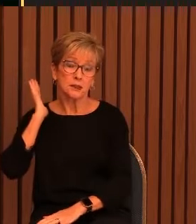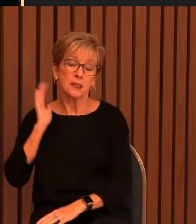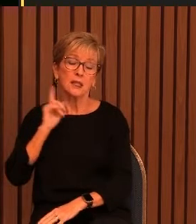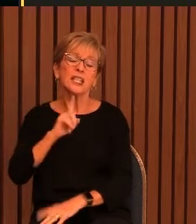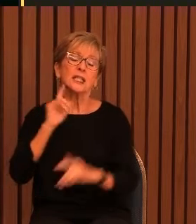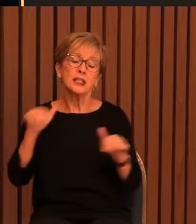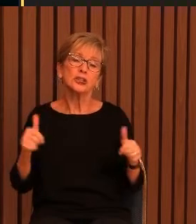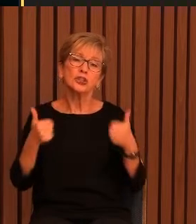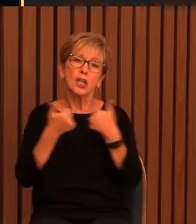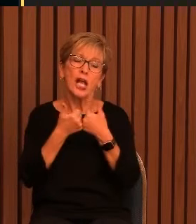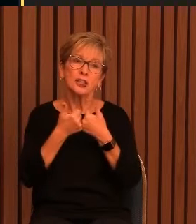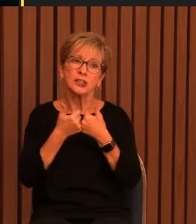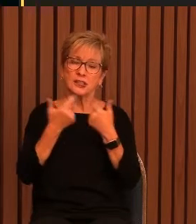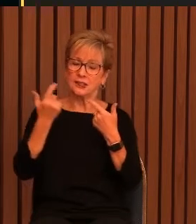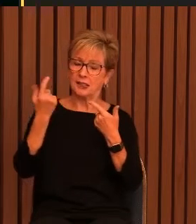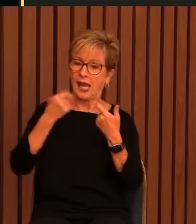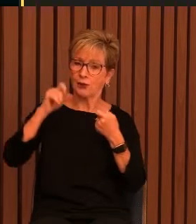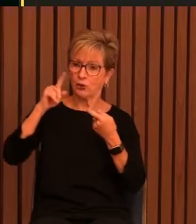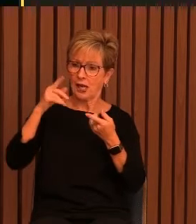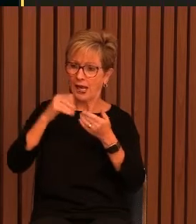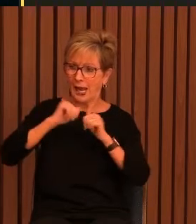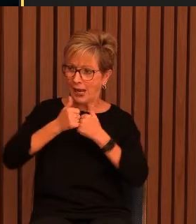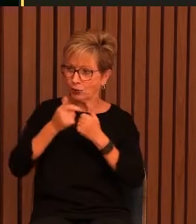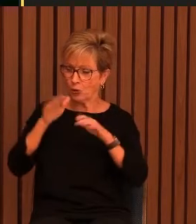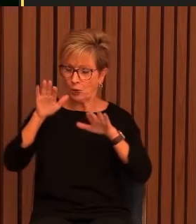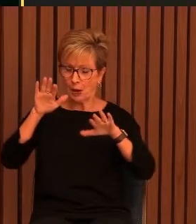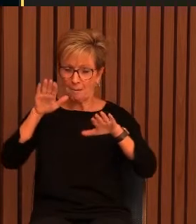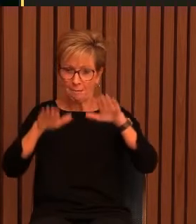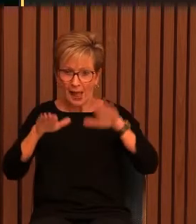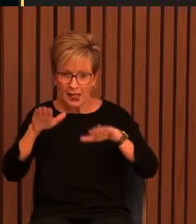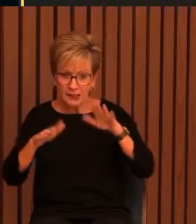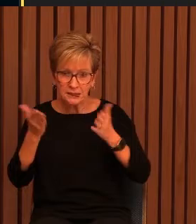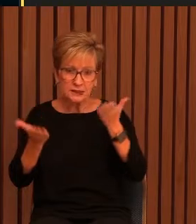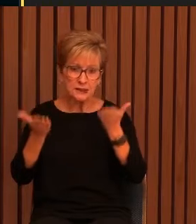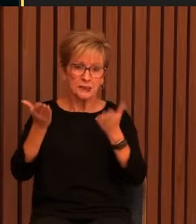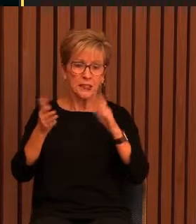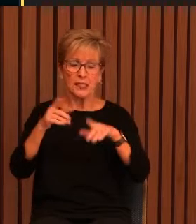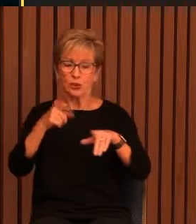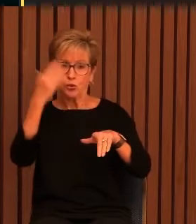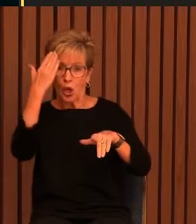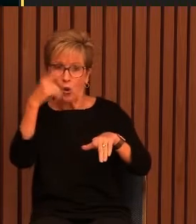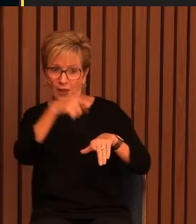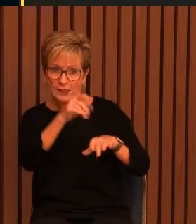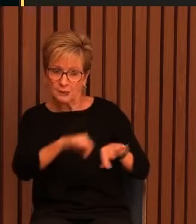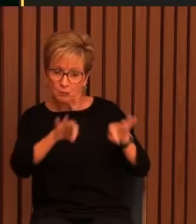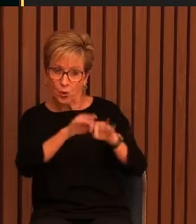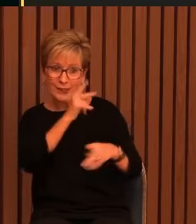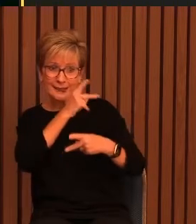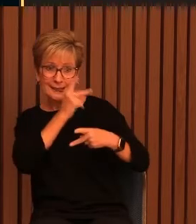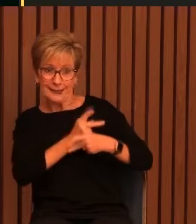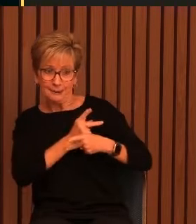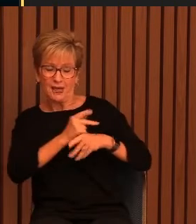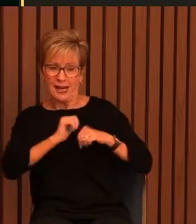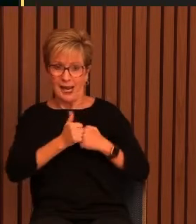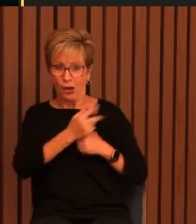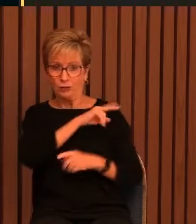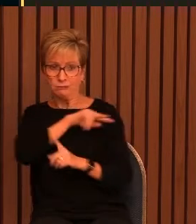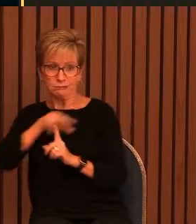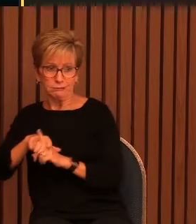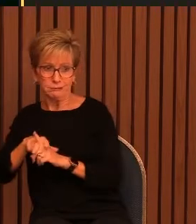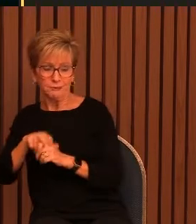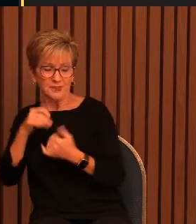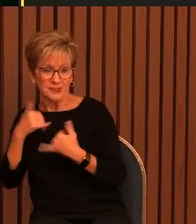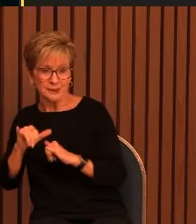the challenge is how do you balance, how do you keep the things you know are important. To me, it's not